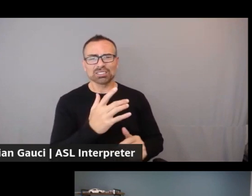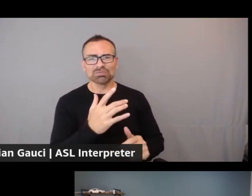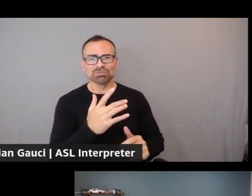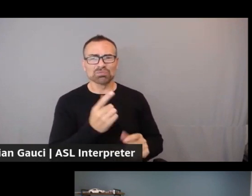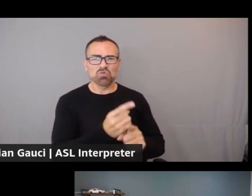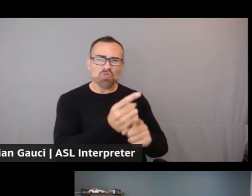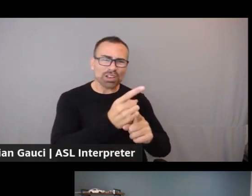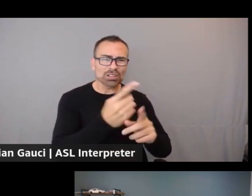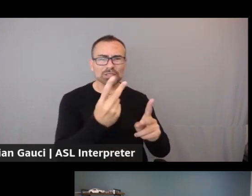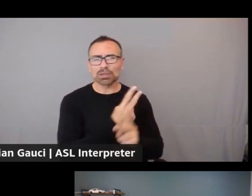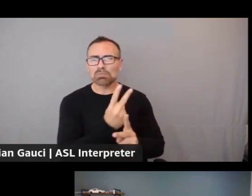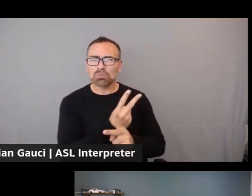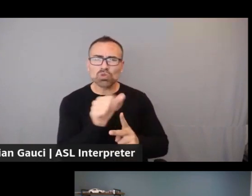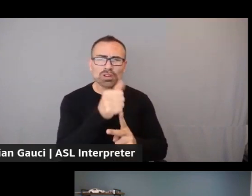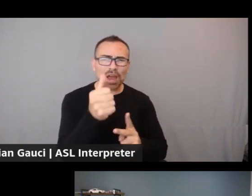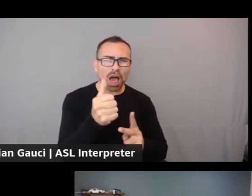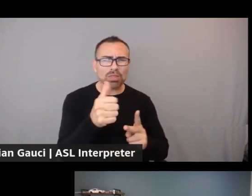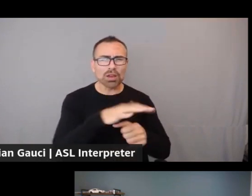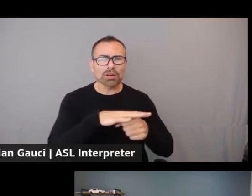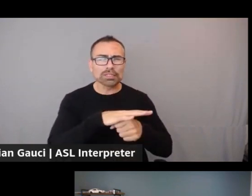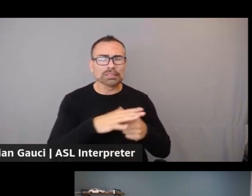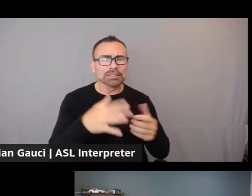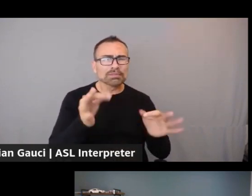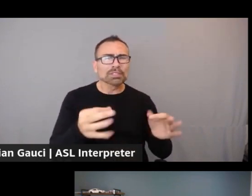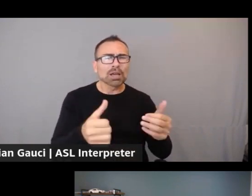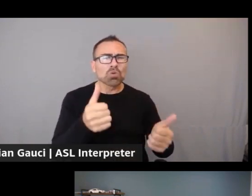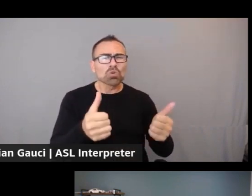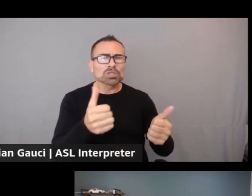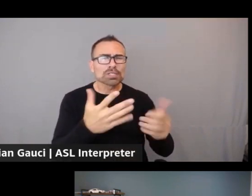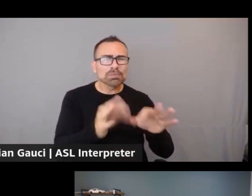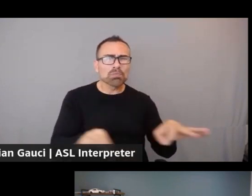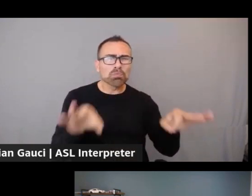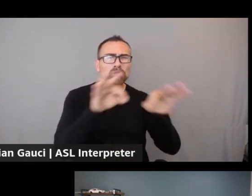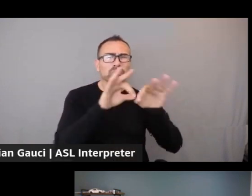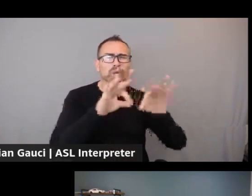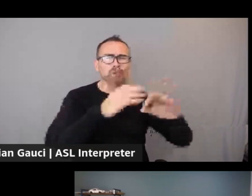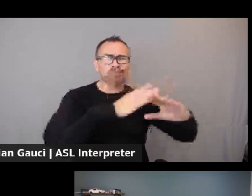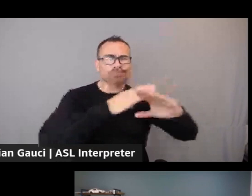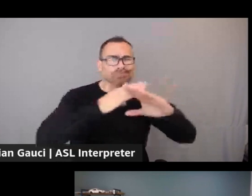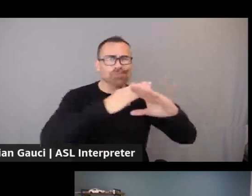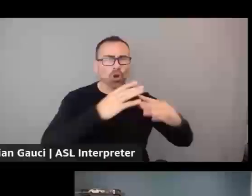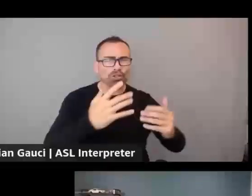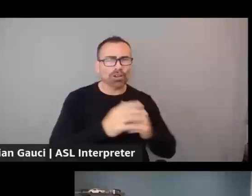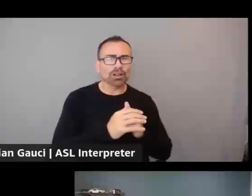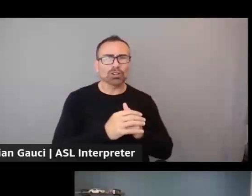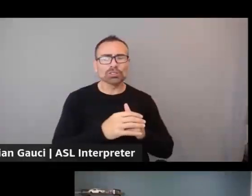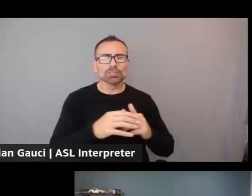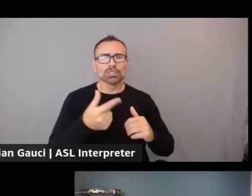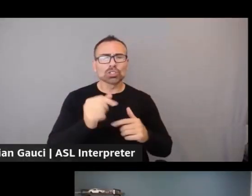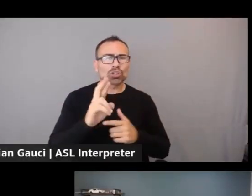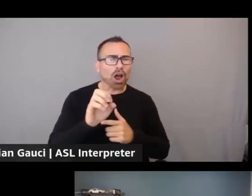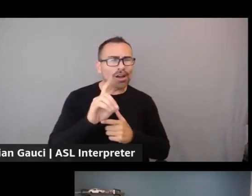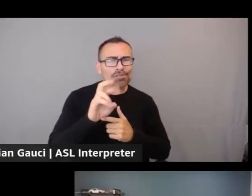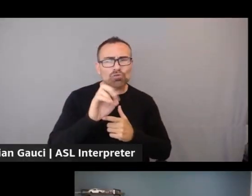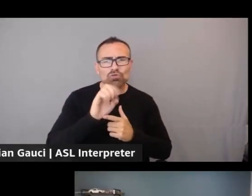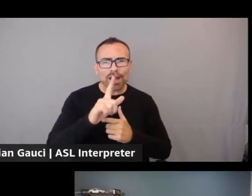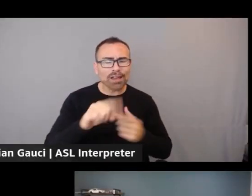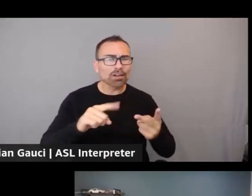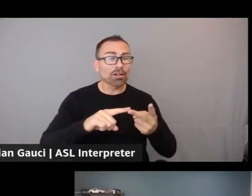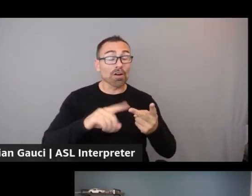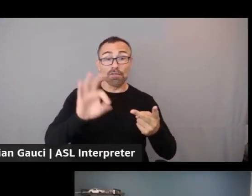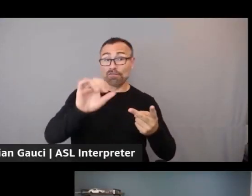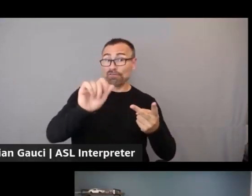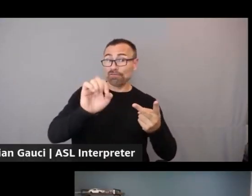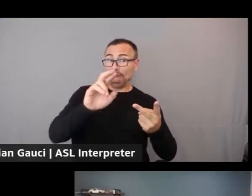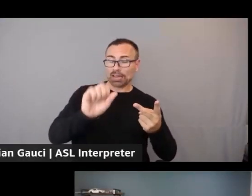have to consider what are your important kind of guardrails or factors, right? Like, do you need something with a lot of memory? Do you need time?